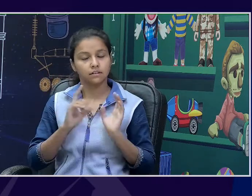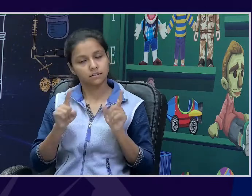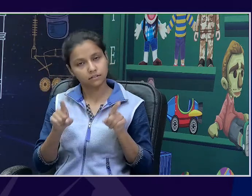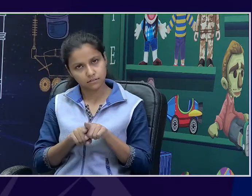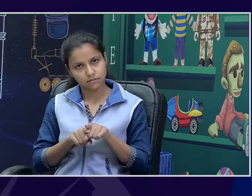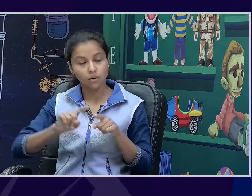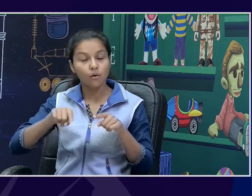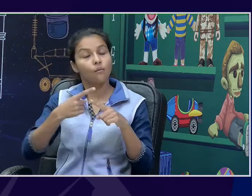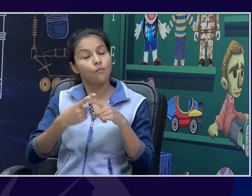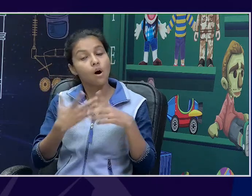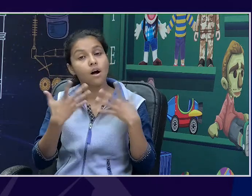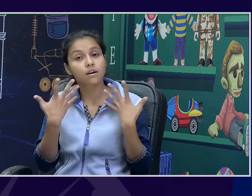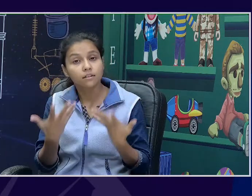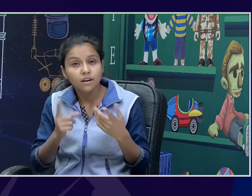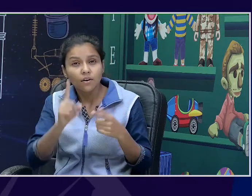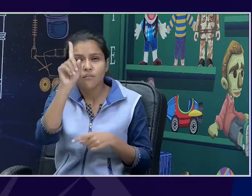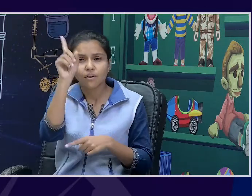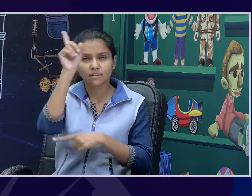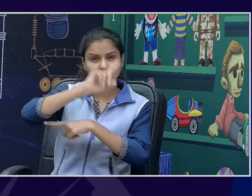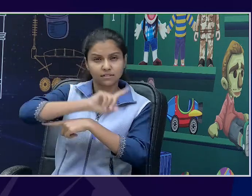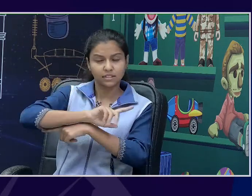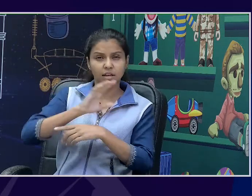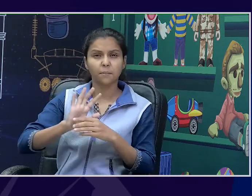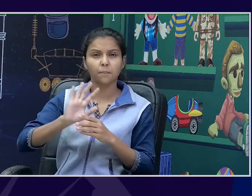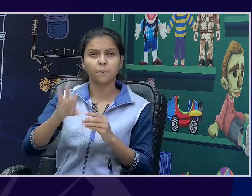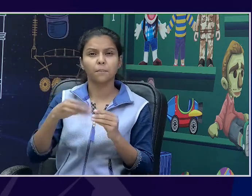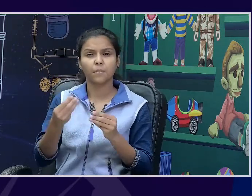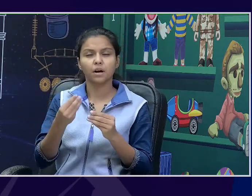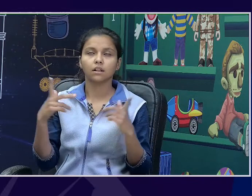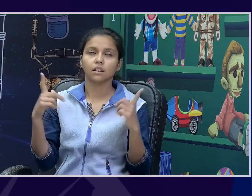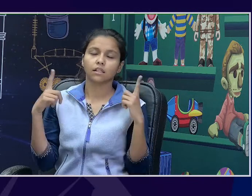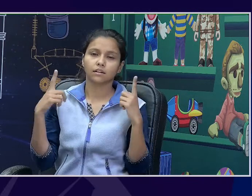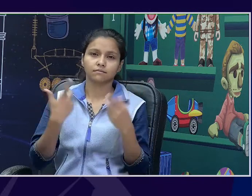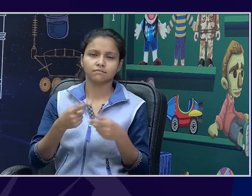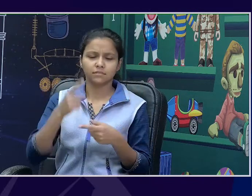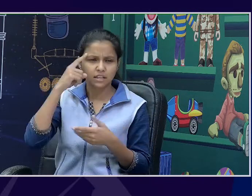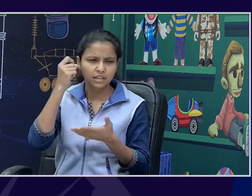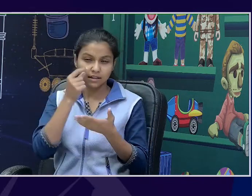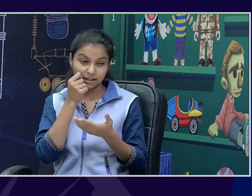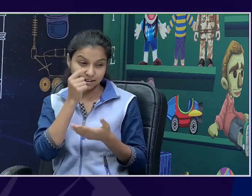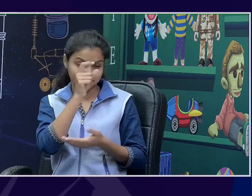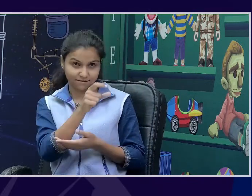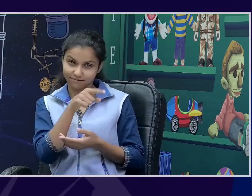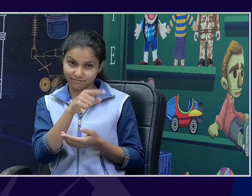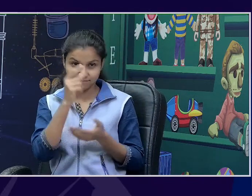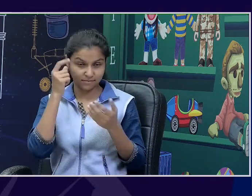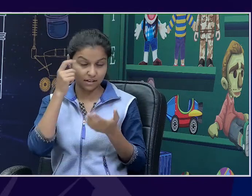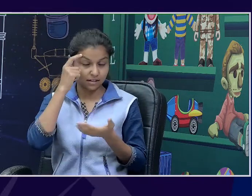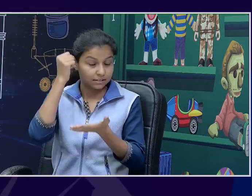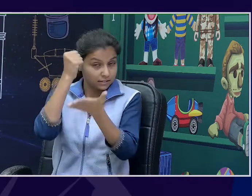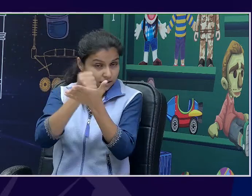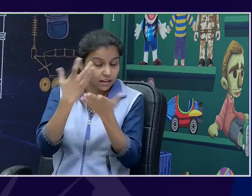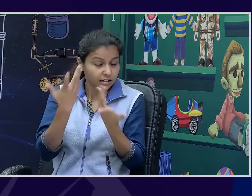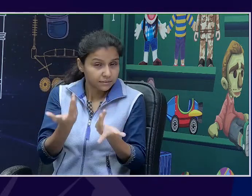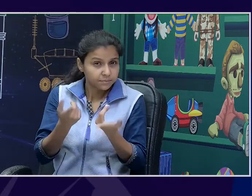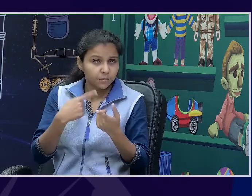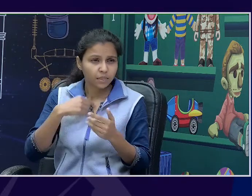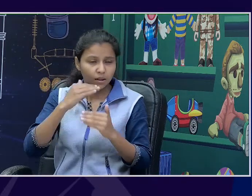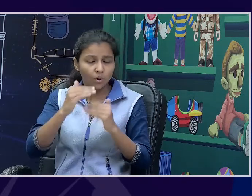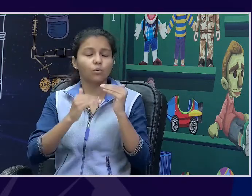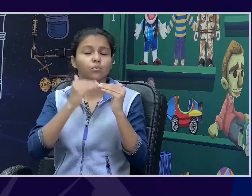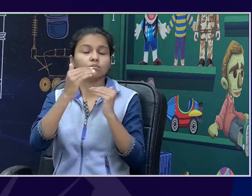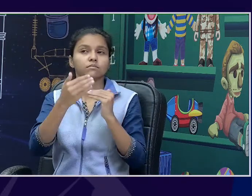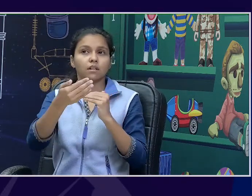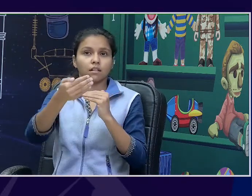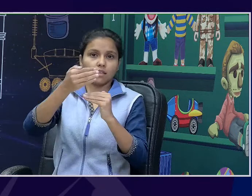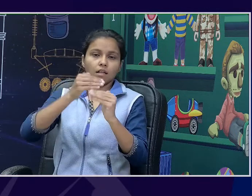happened was, thus one day, by getting tired of all this, he decided now that he has to overcome this